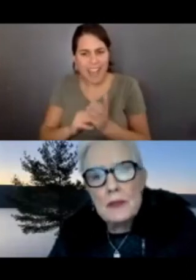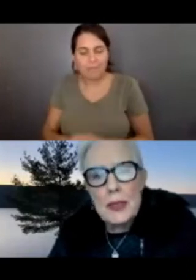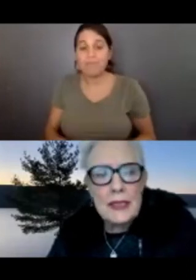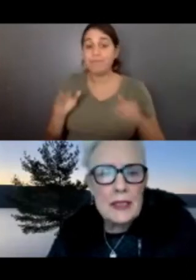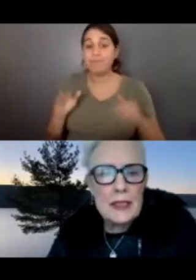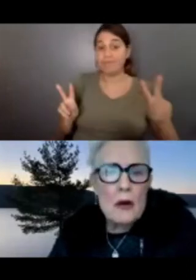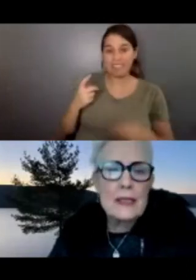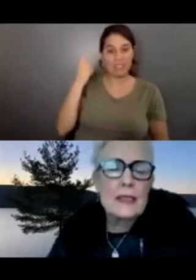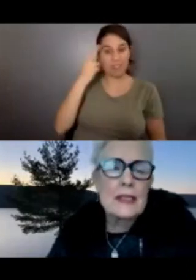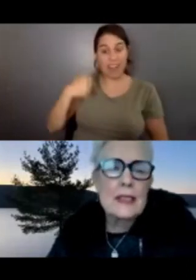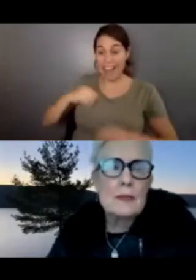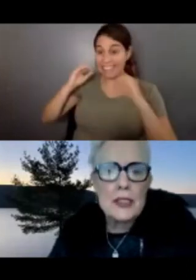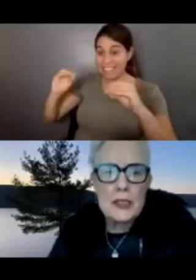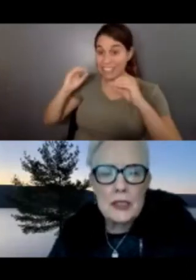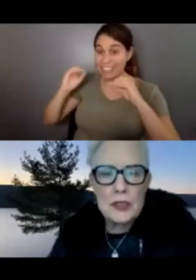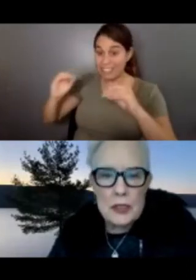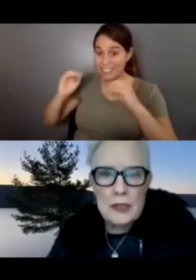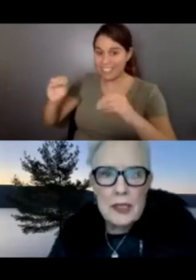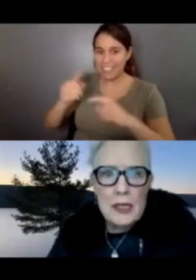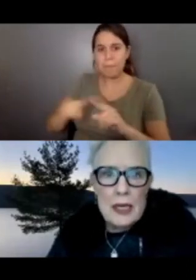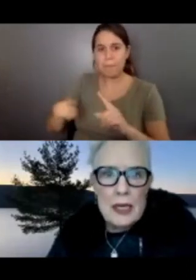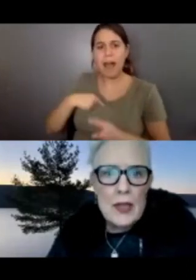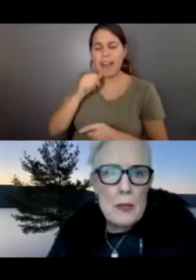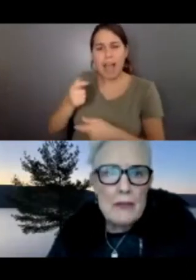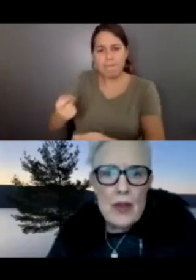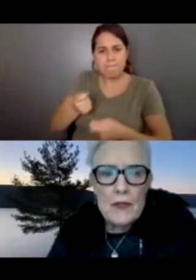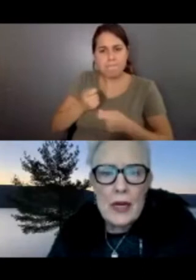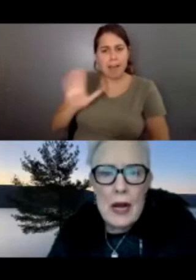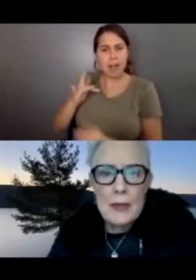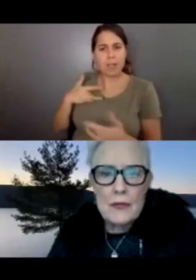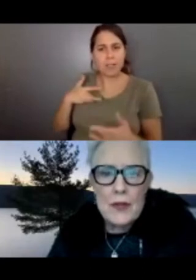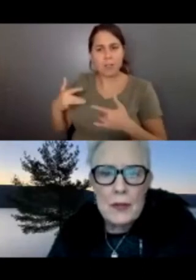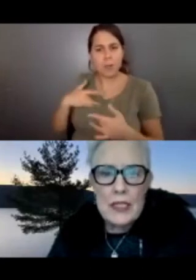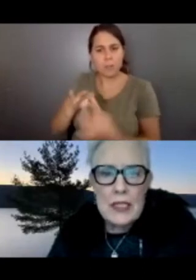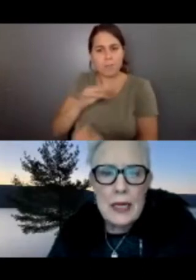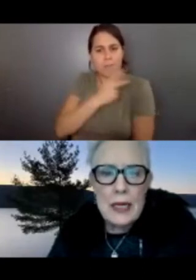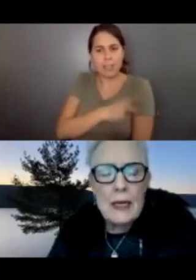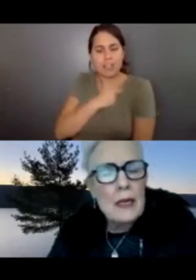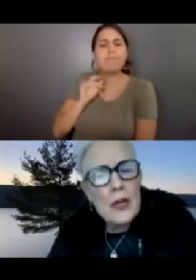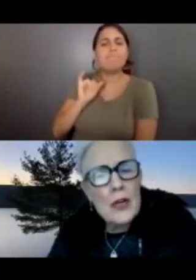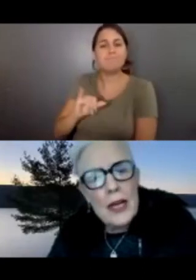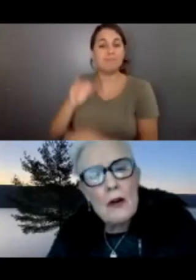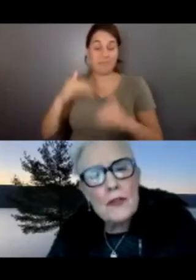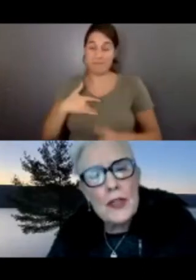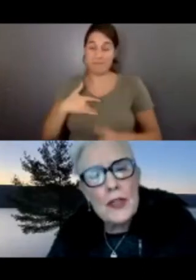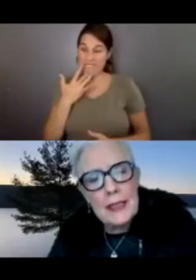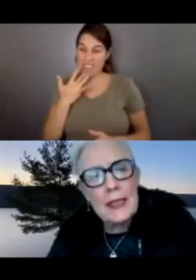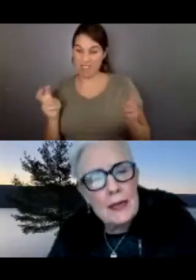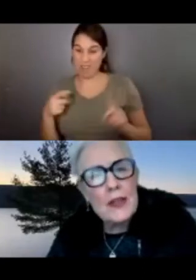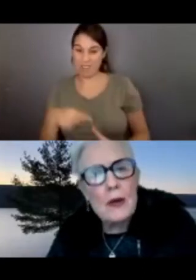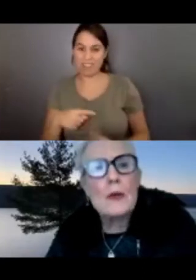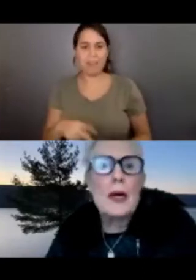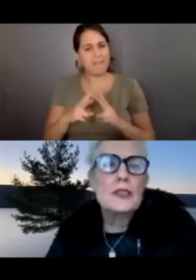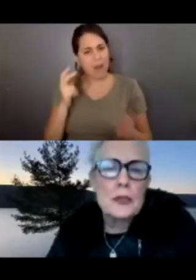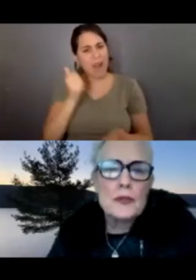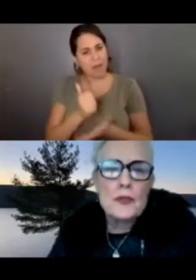teaching, but didn't always elicit patients' concerns. And then my favorite comment from the study, very helpful indeed, even though